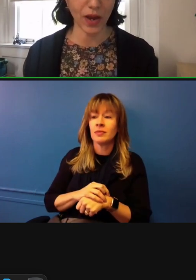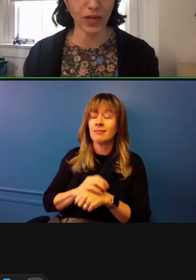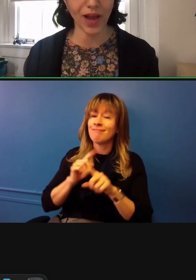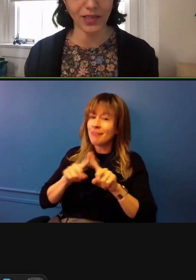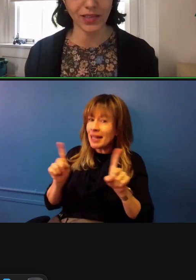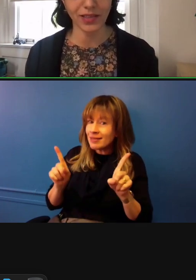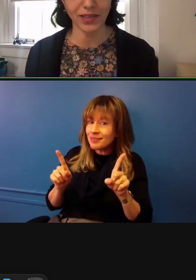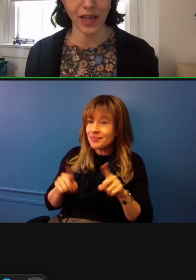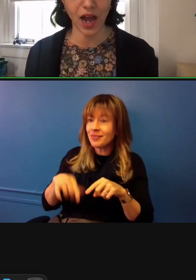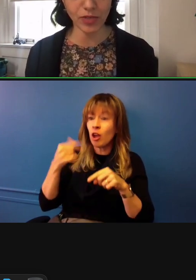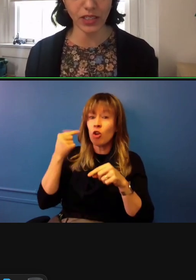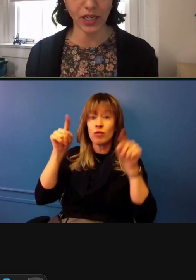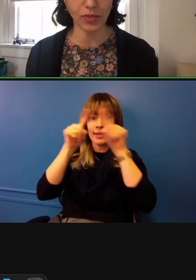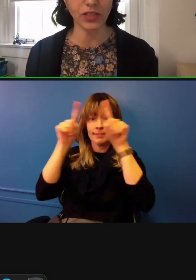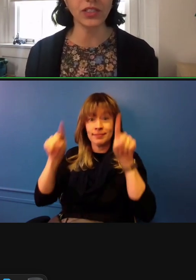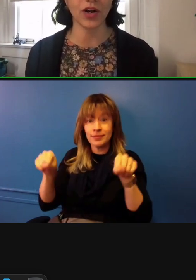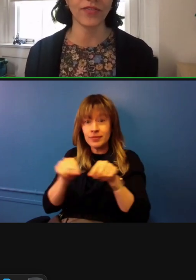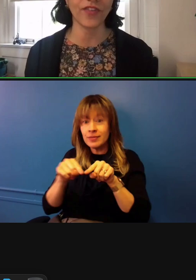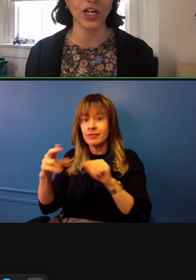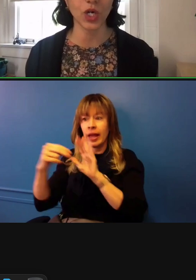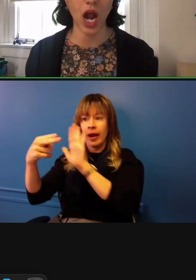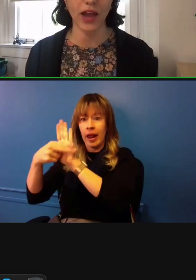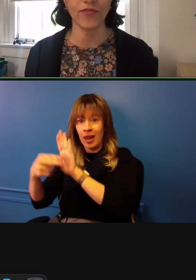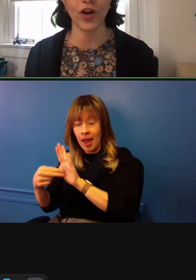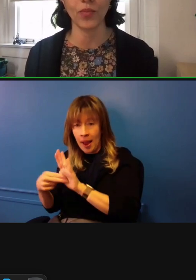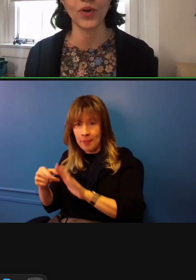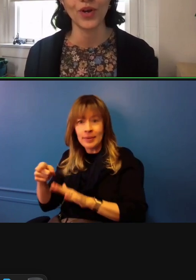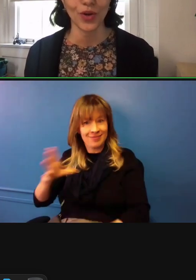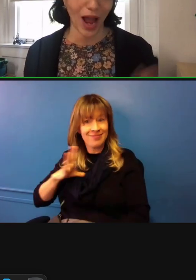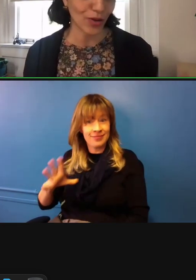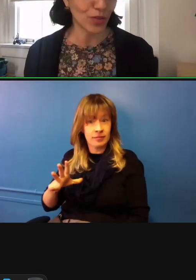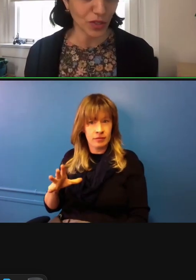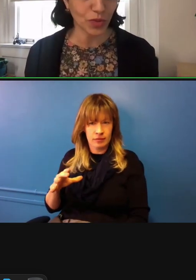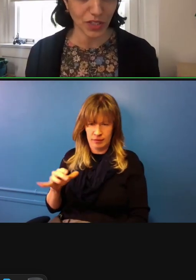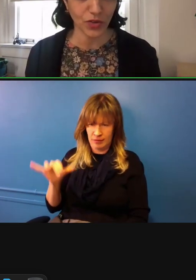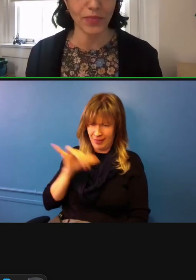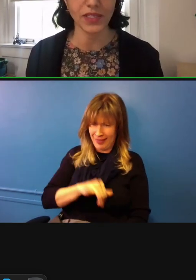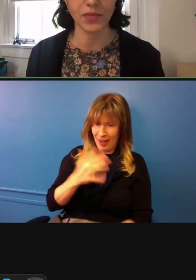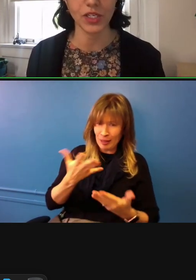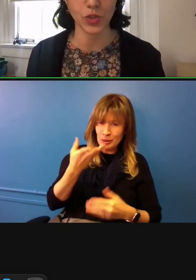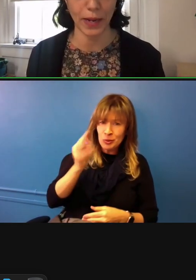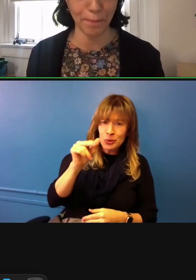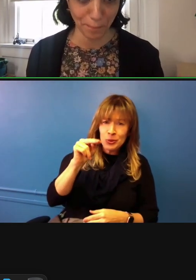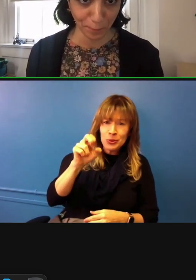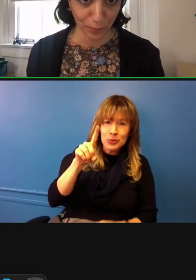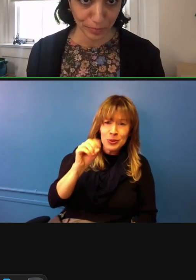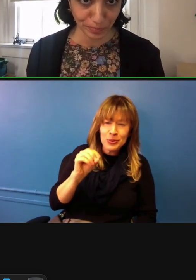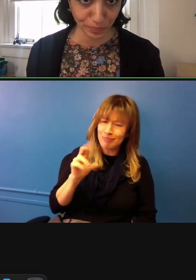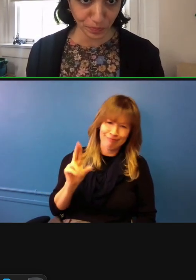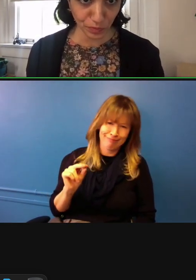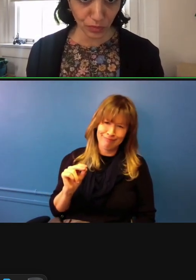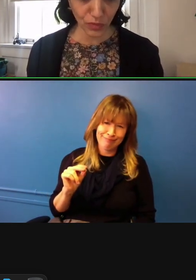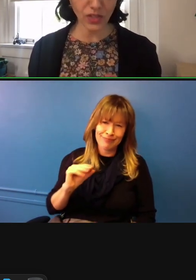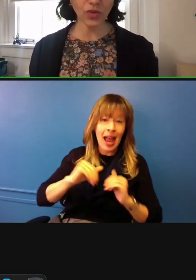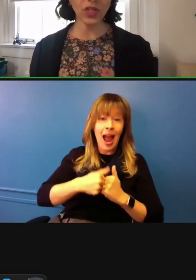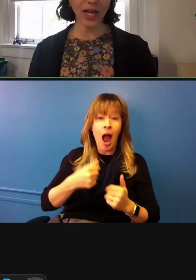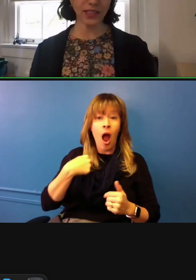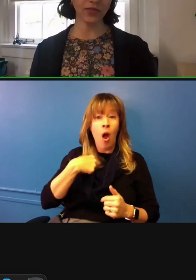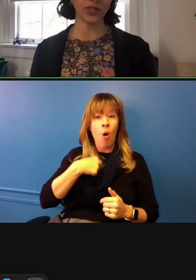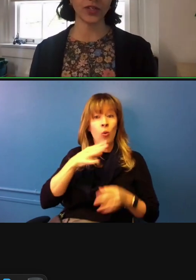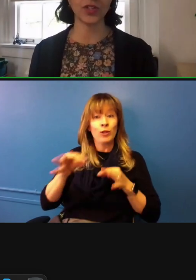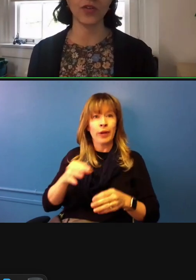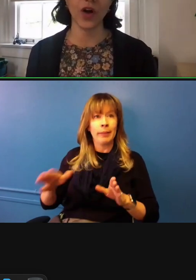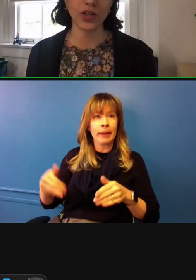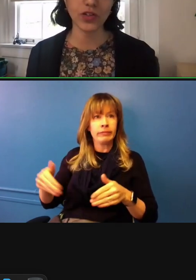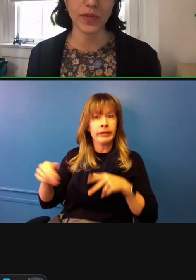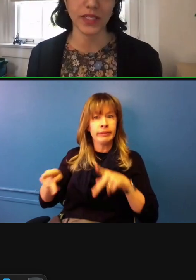But these bounding boxes and object labels are a far cry from how humans would describe this image, right? And so in the last